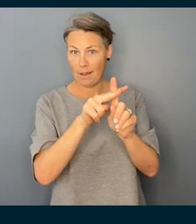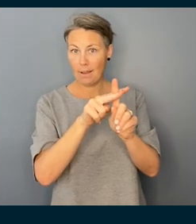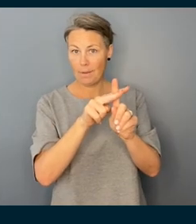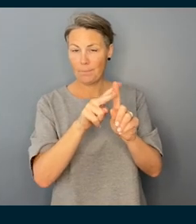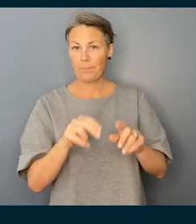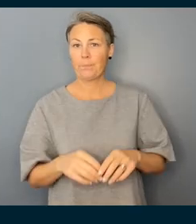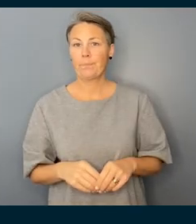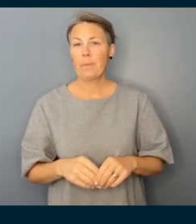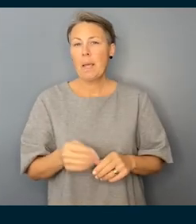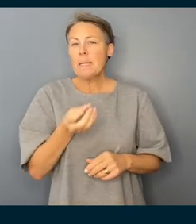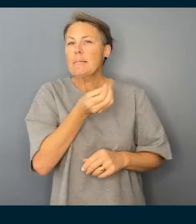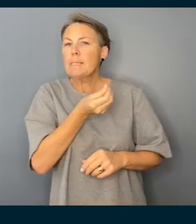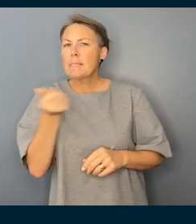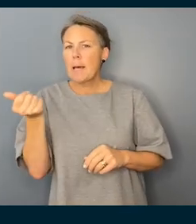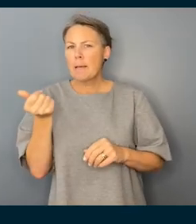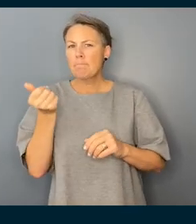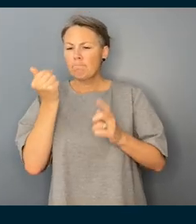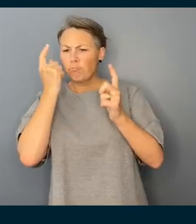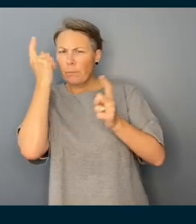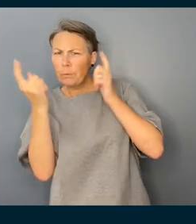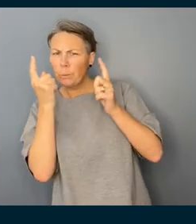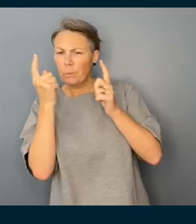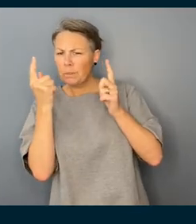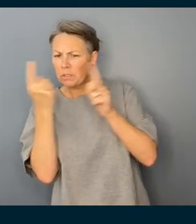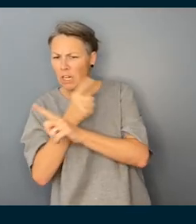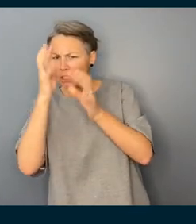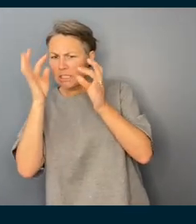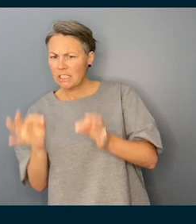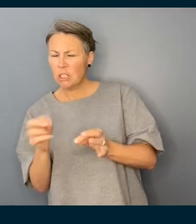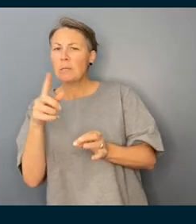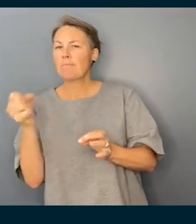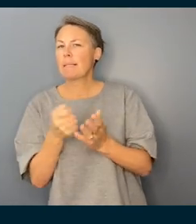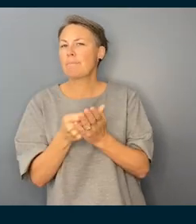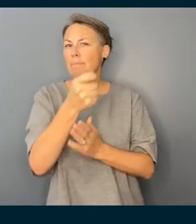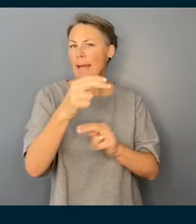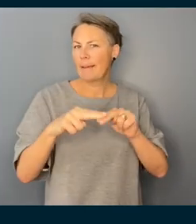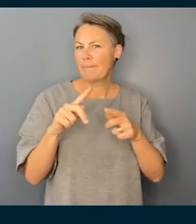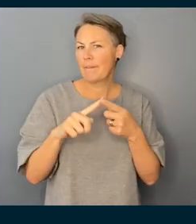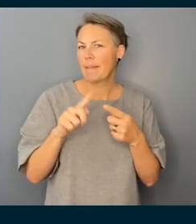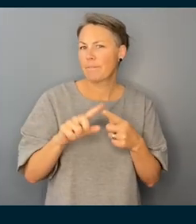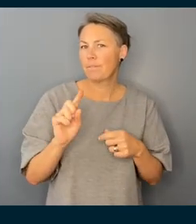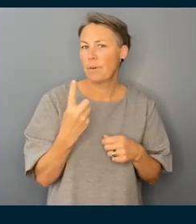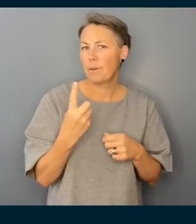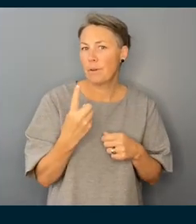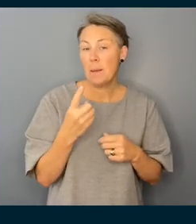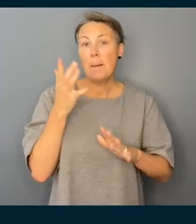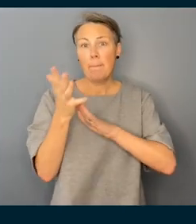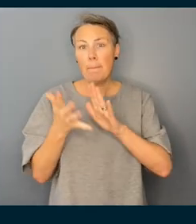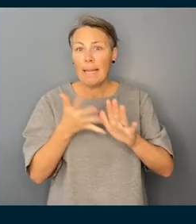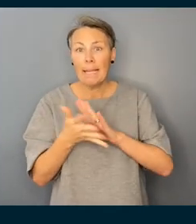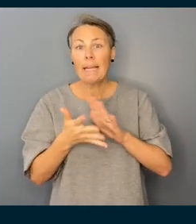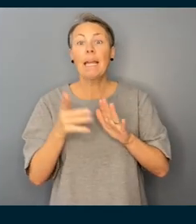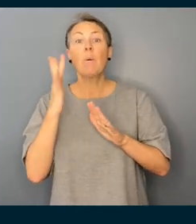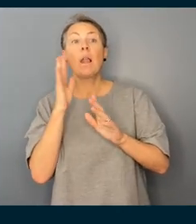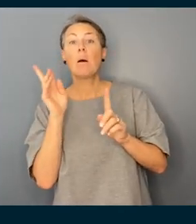For some types of review, you will have to pay an application fee. It is important you provide as much information